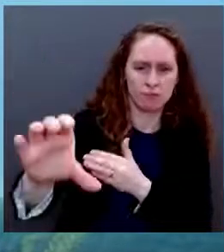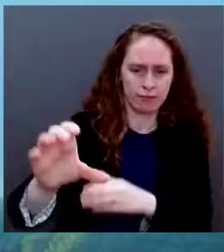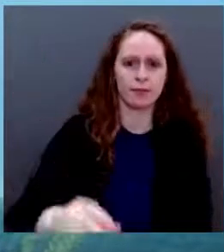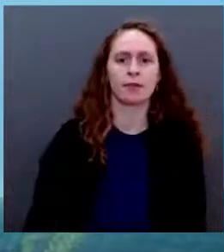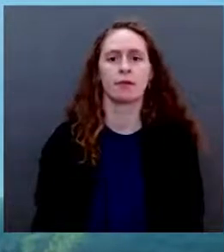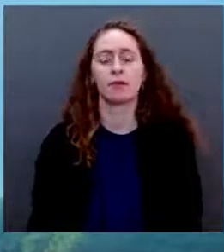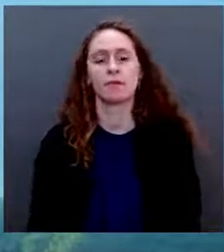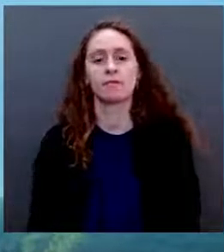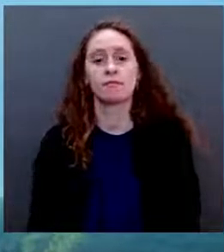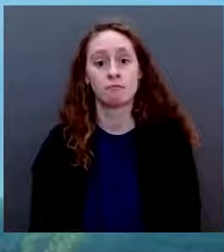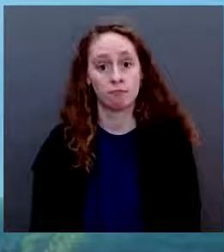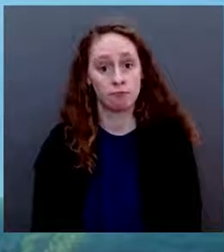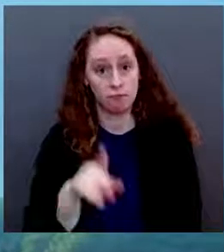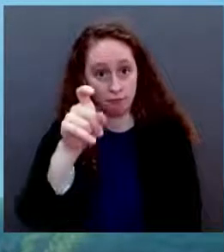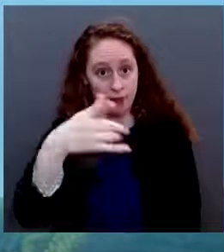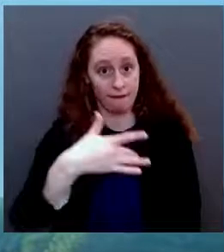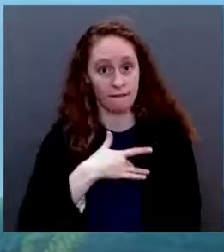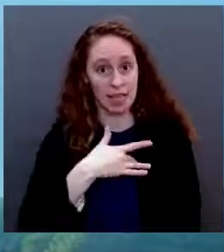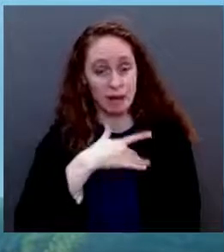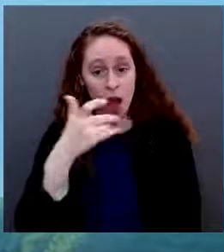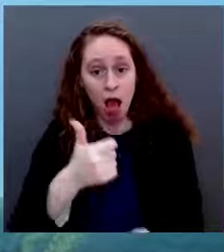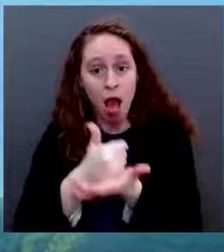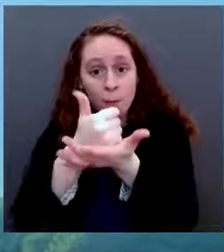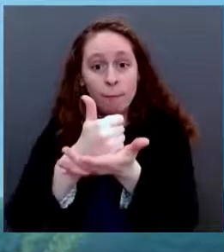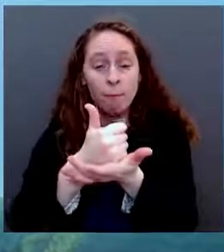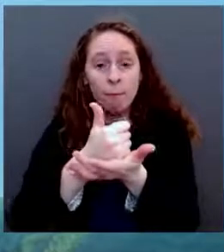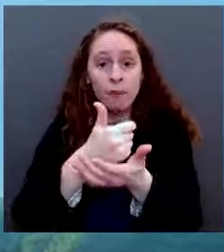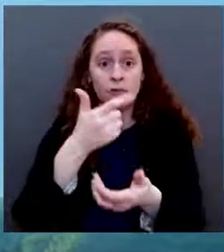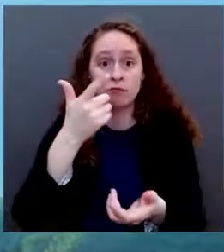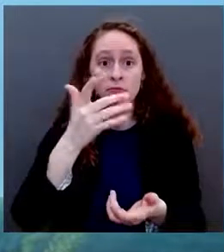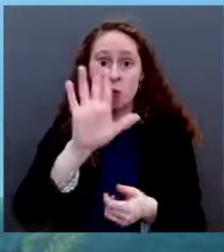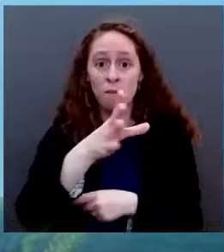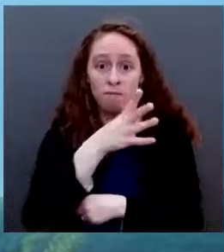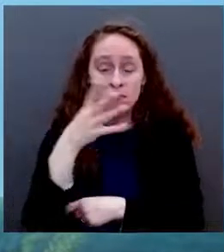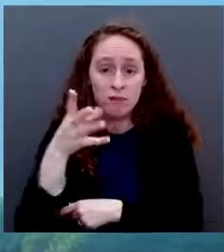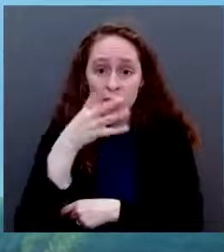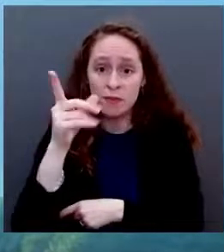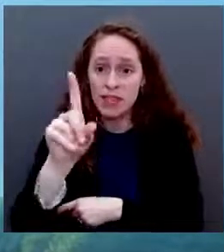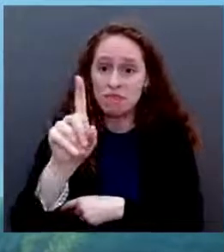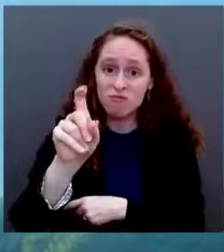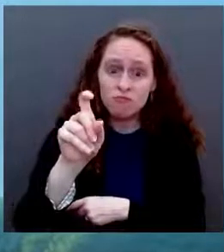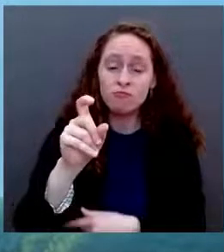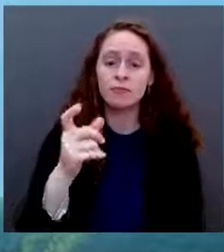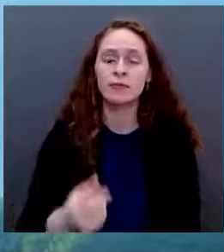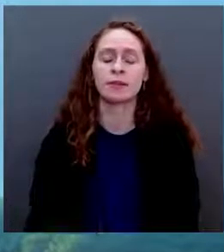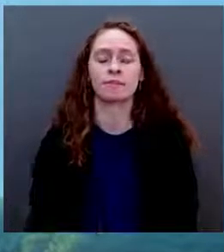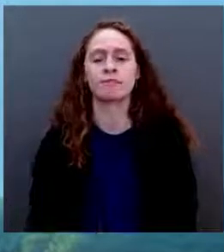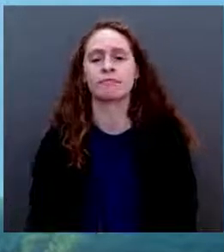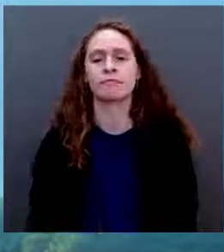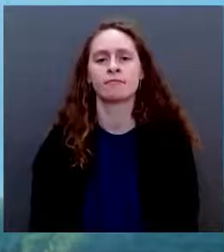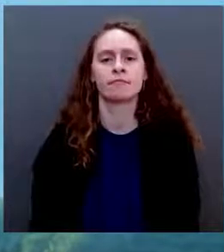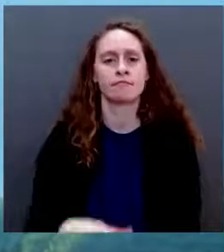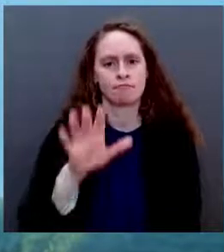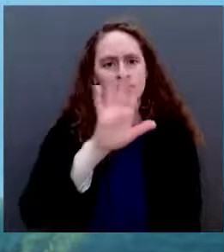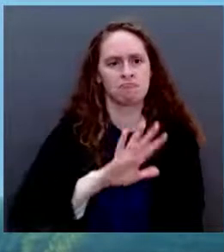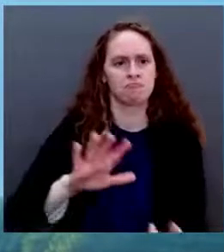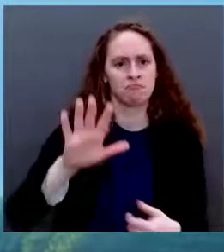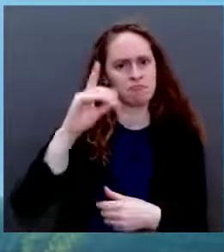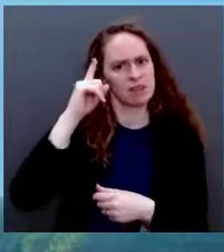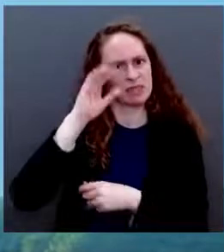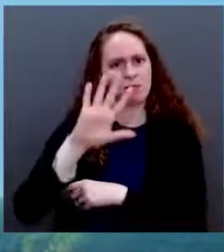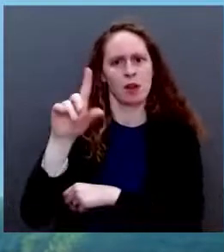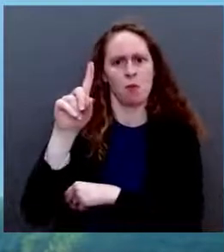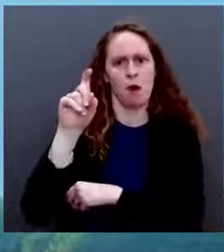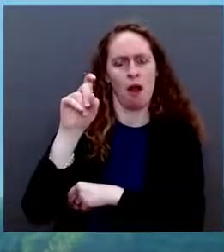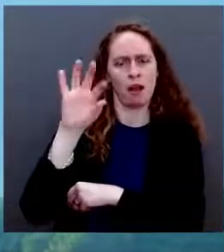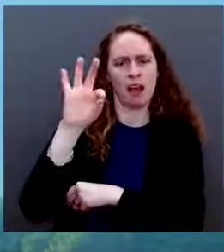had 196 applicants apply for that $10 million of CARES money. 40